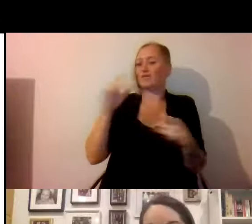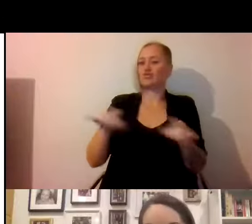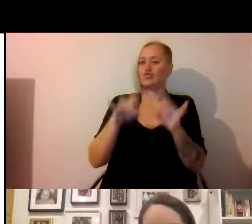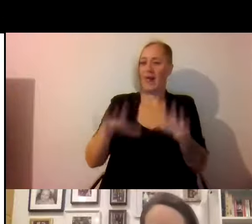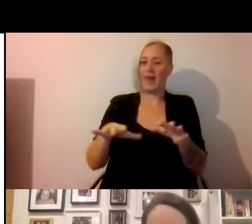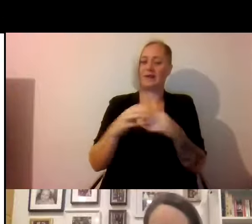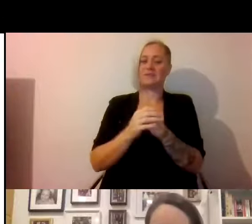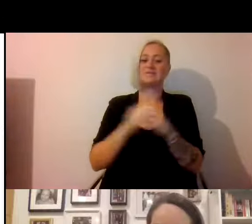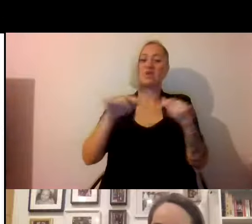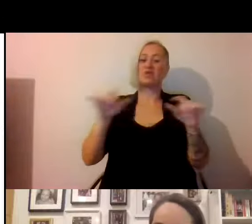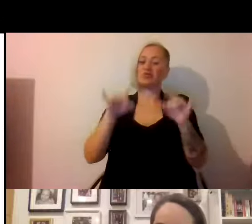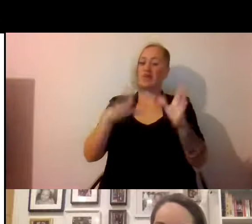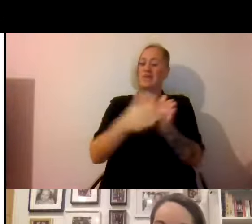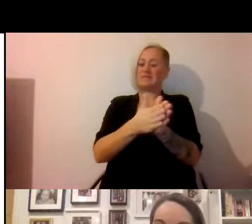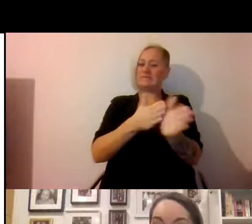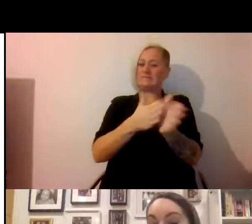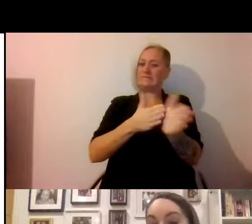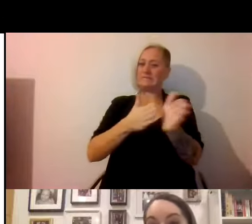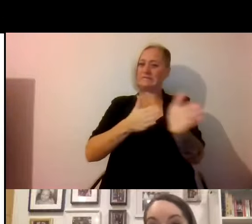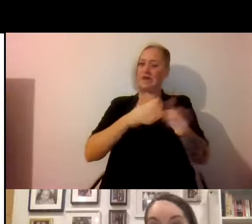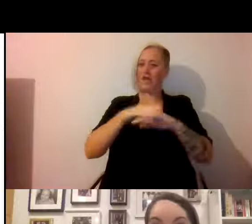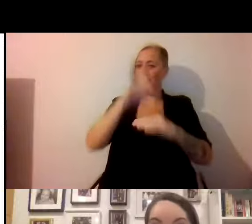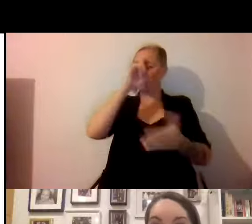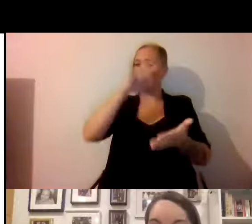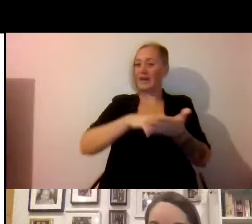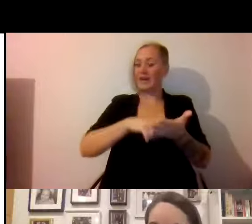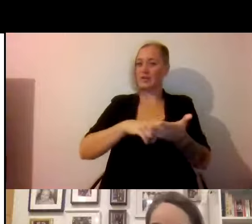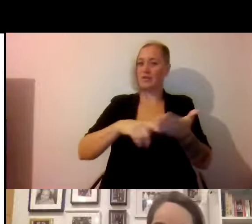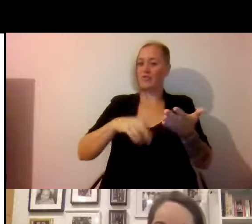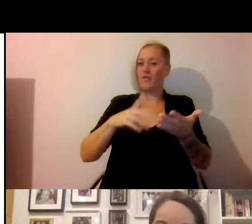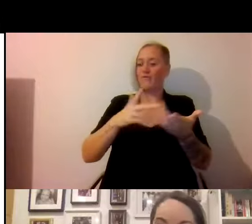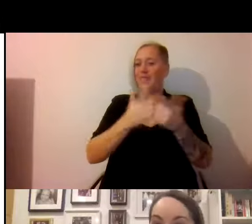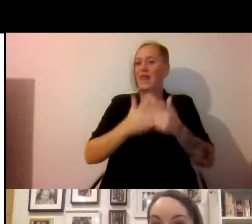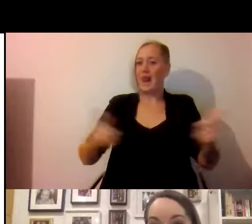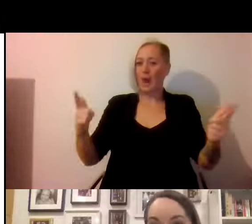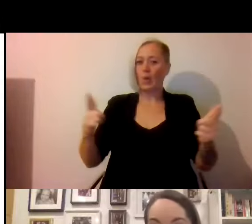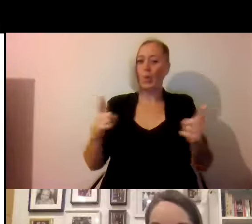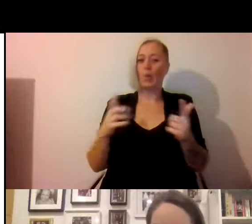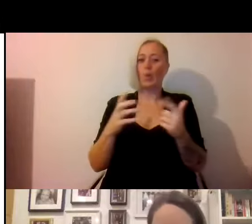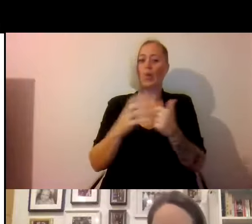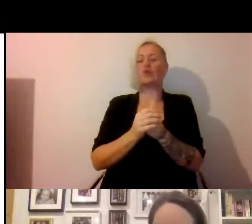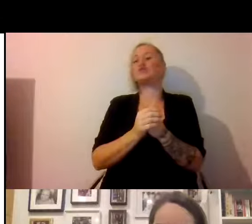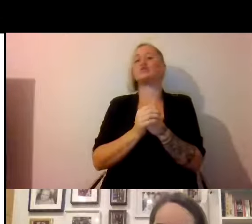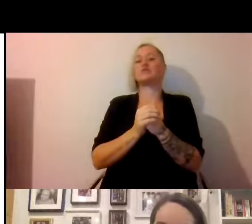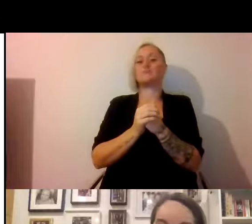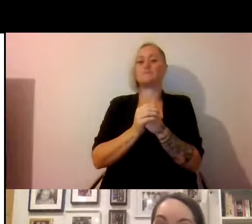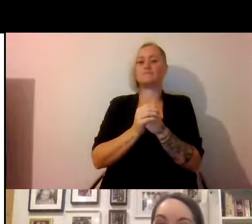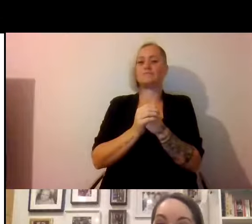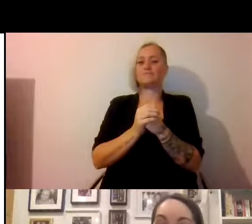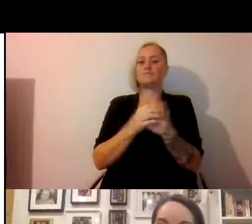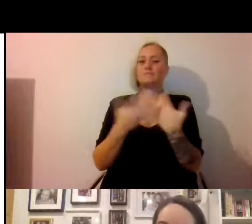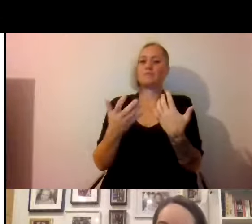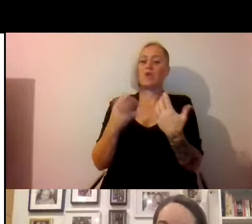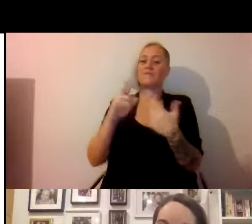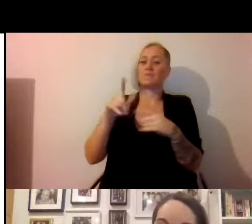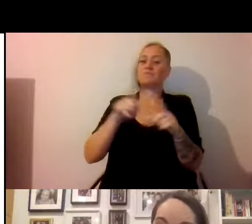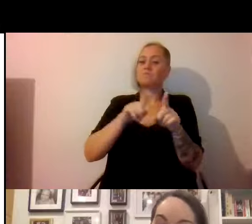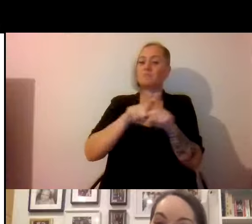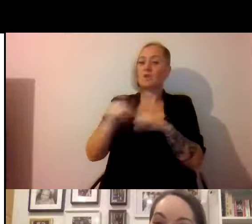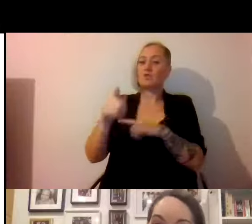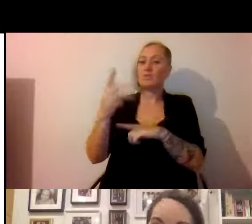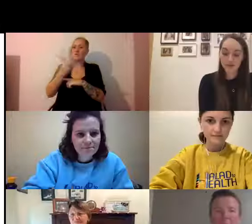lags behind in this regard speaks to the very fraught and often overlooked history of deaf people in our country. So for most of the